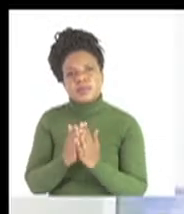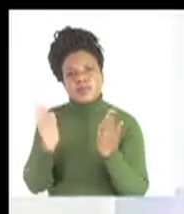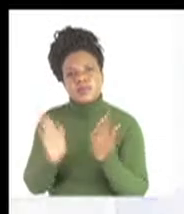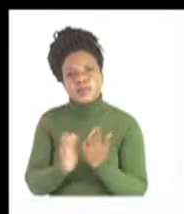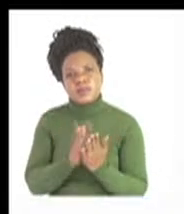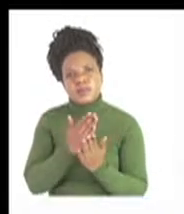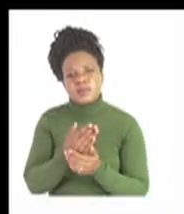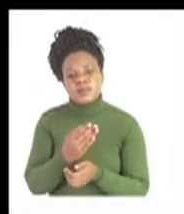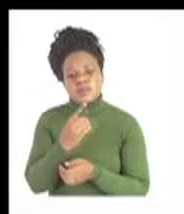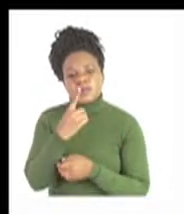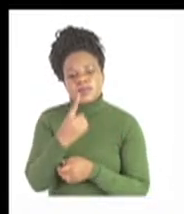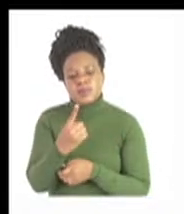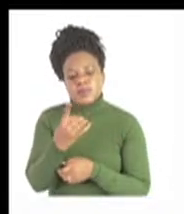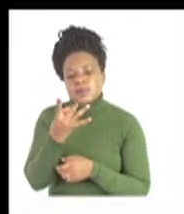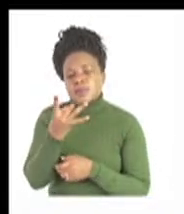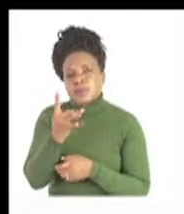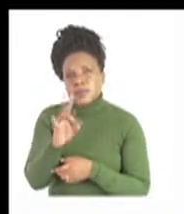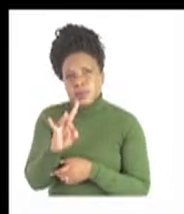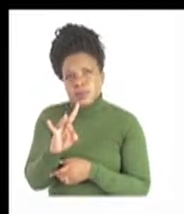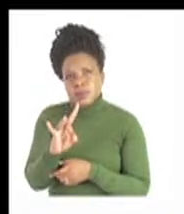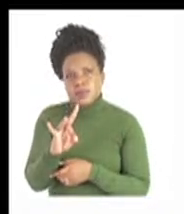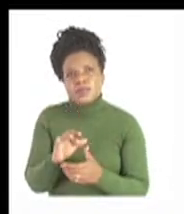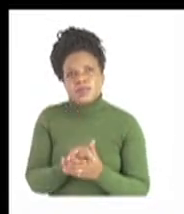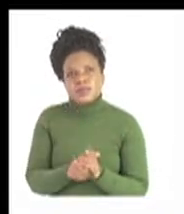18 on our booklet